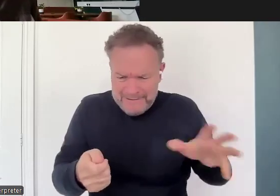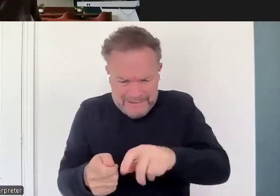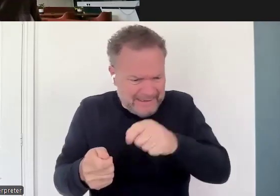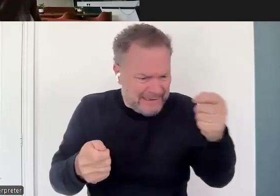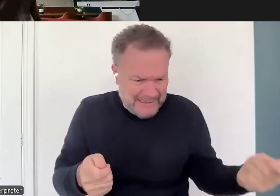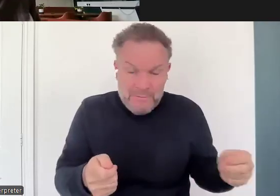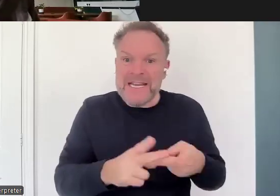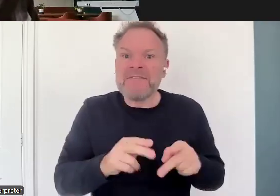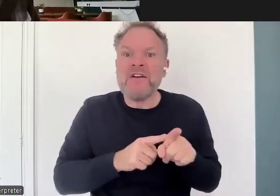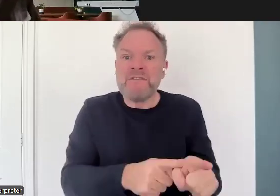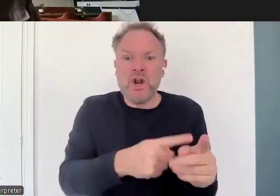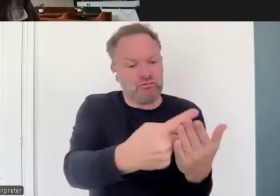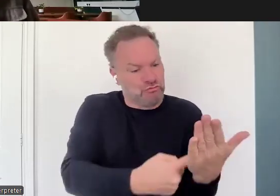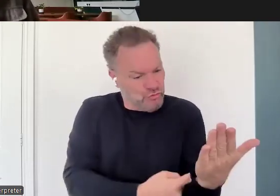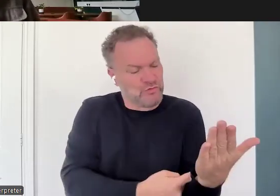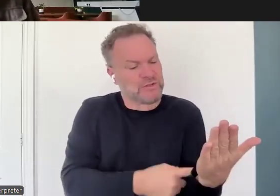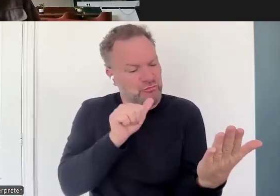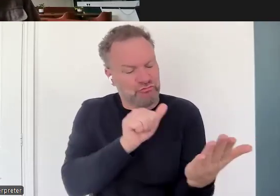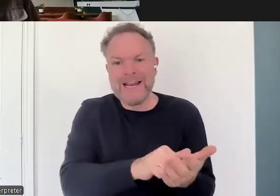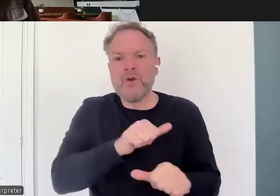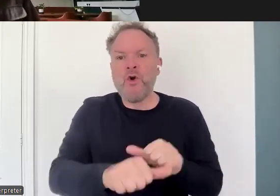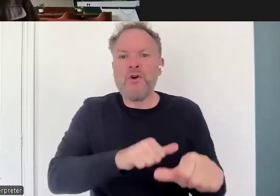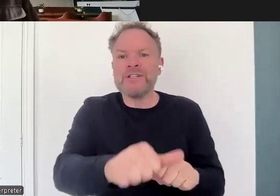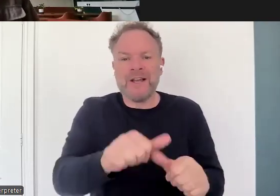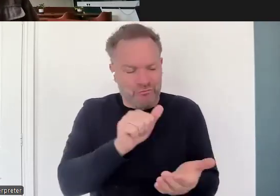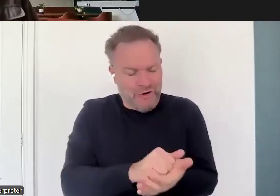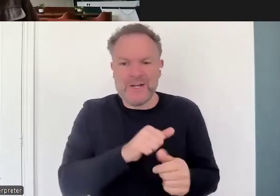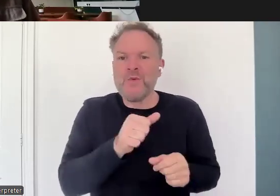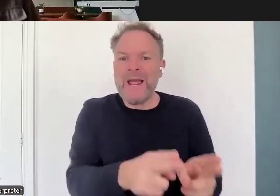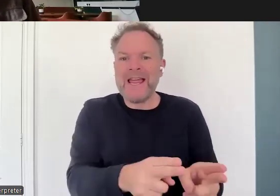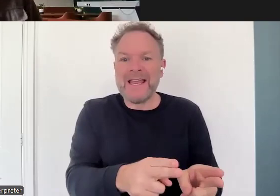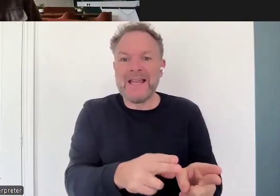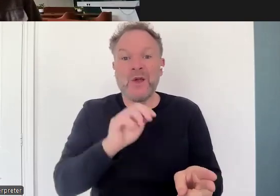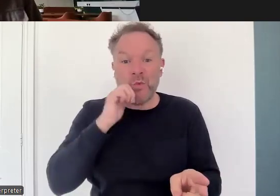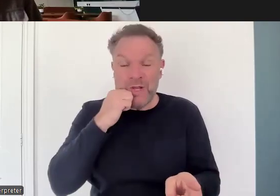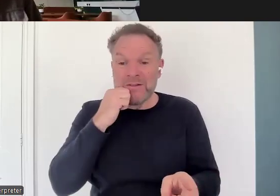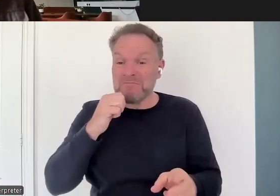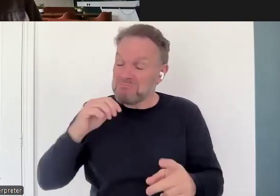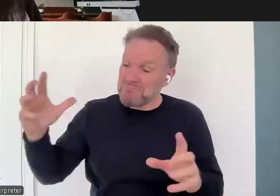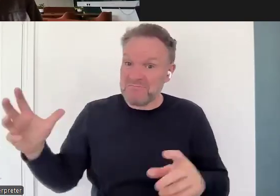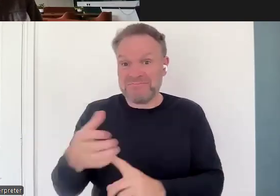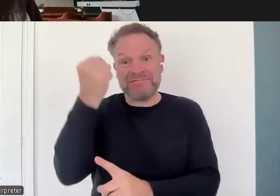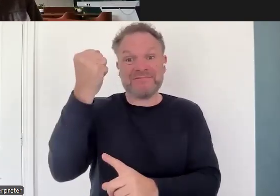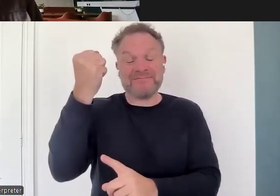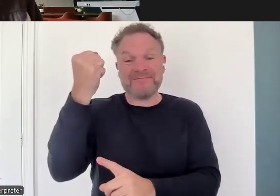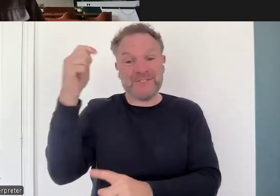those instructions and do things in the right order, in the right way, we will get a knowable, desirable, repeatable